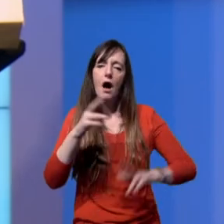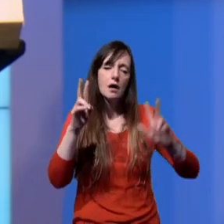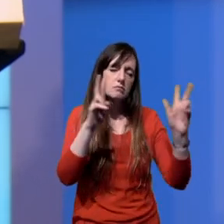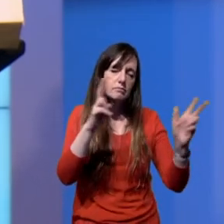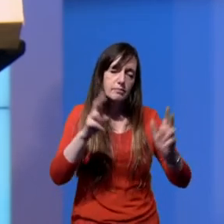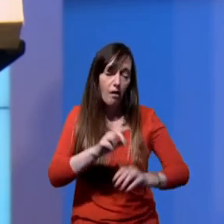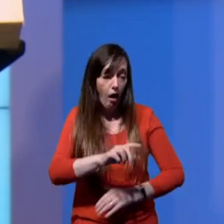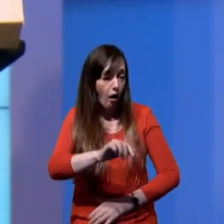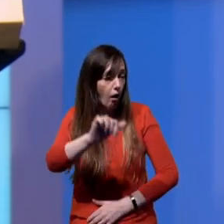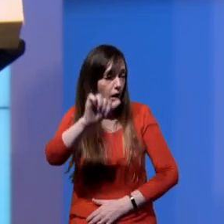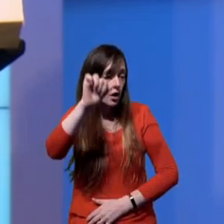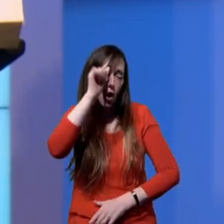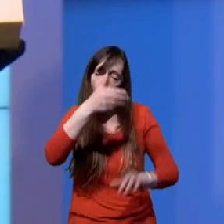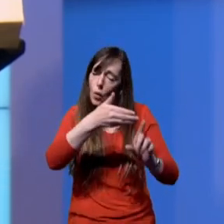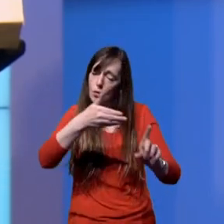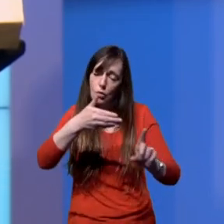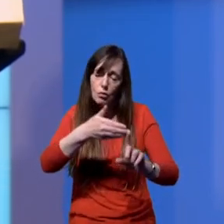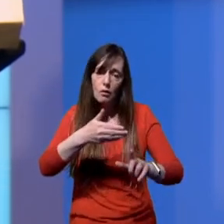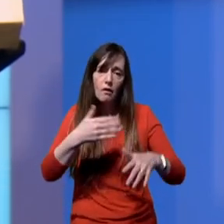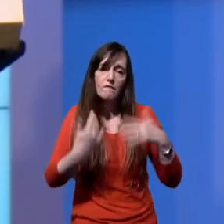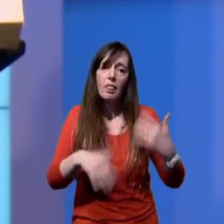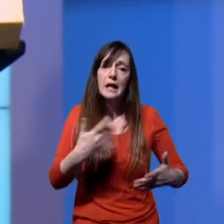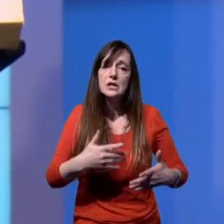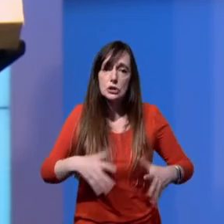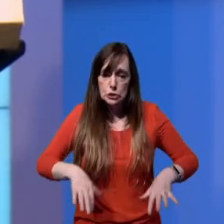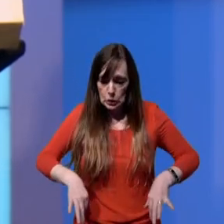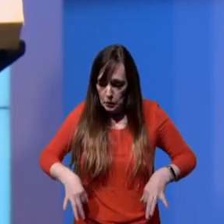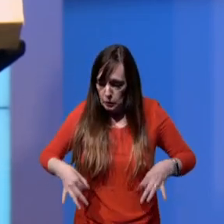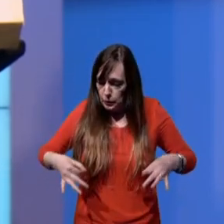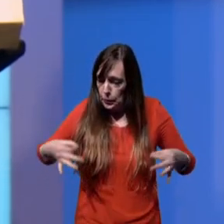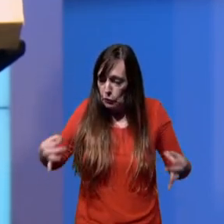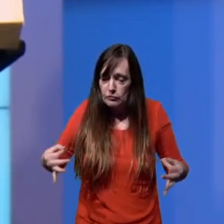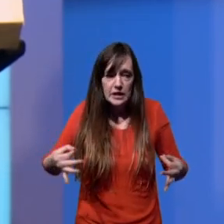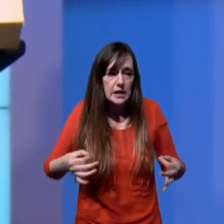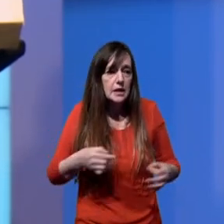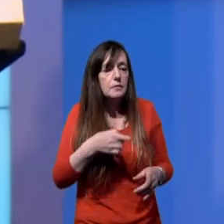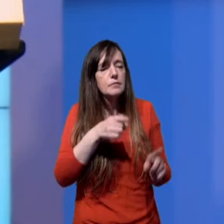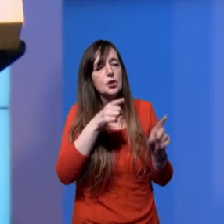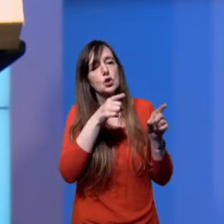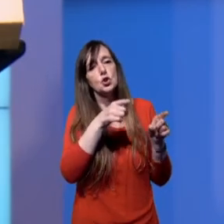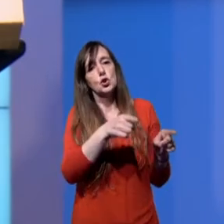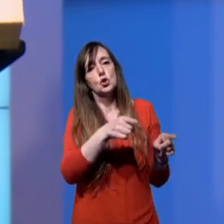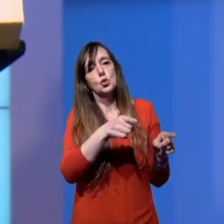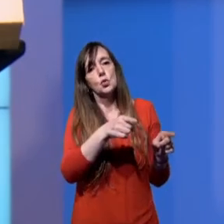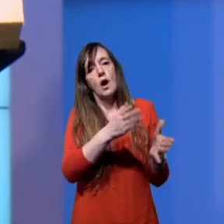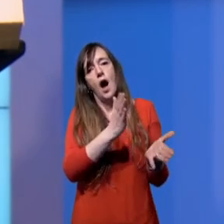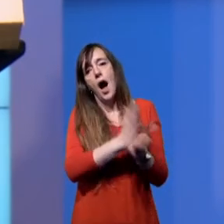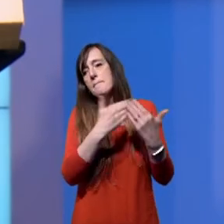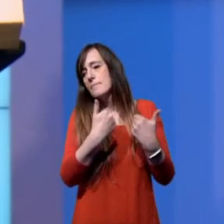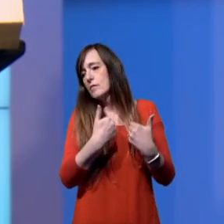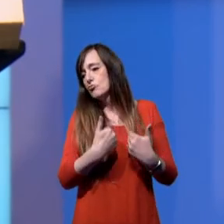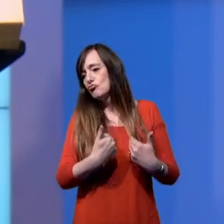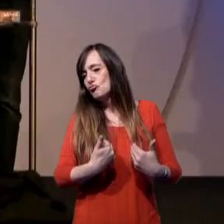your afflictions and your poverty, yet you are rich.